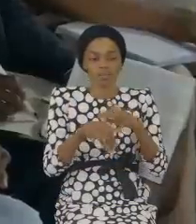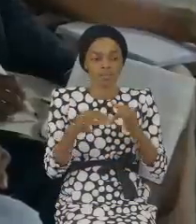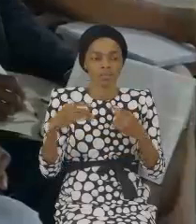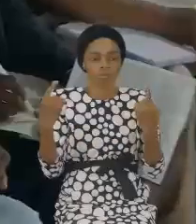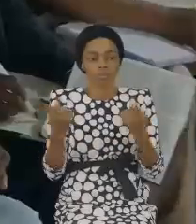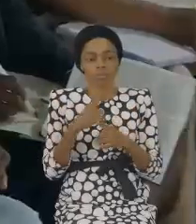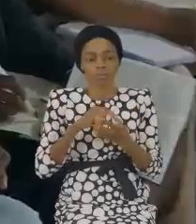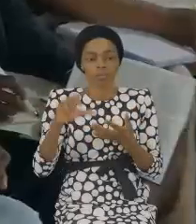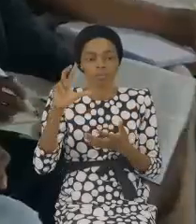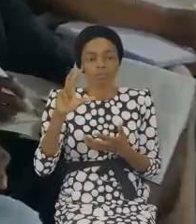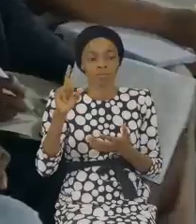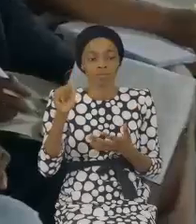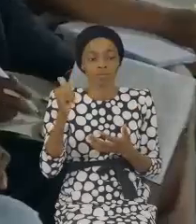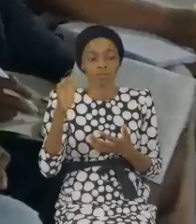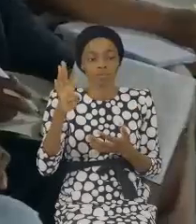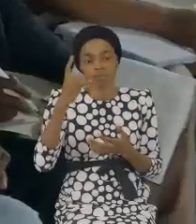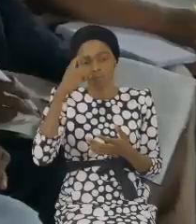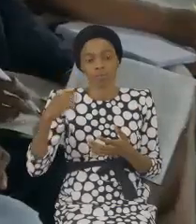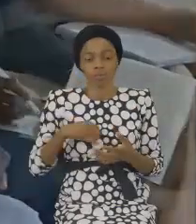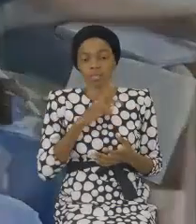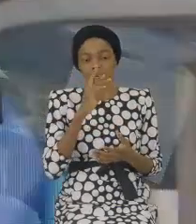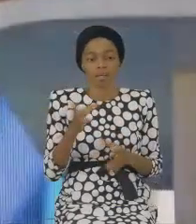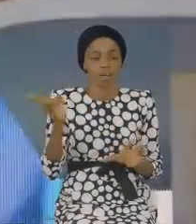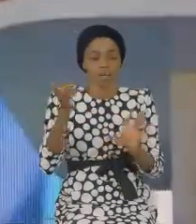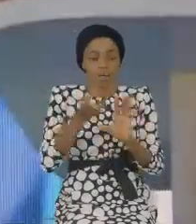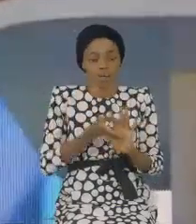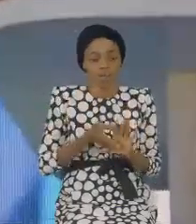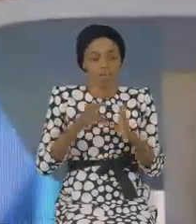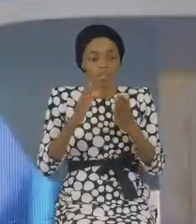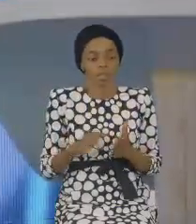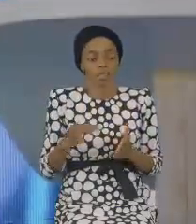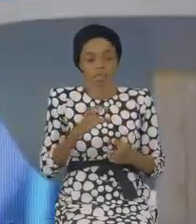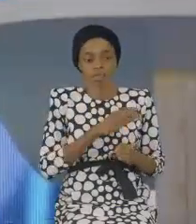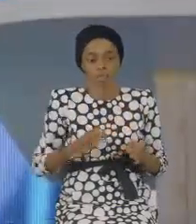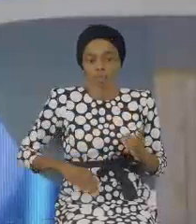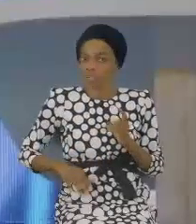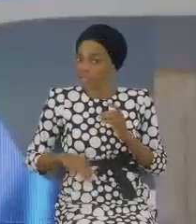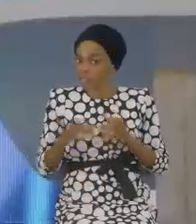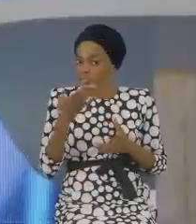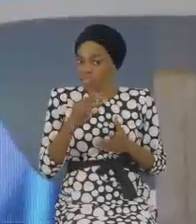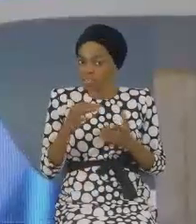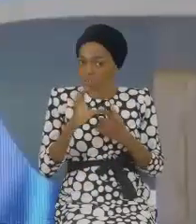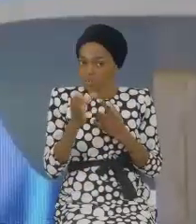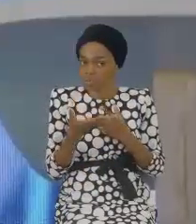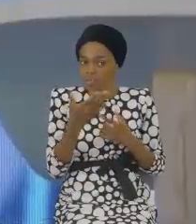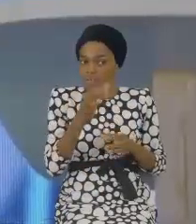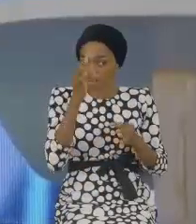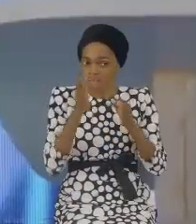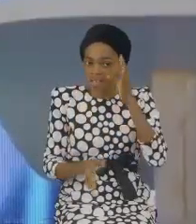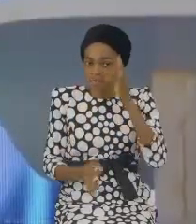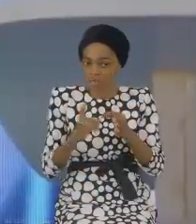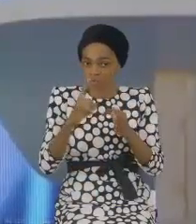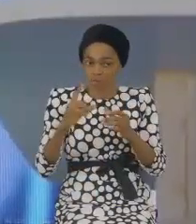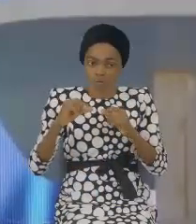we are made partakers of Christ if, there's a condition there, if we hold the